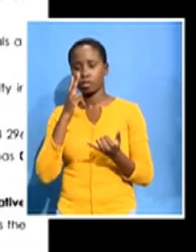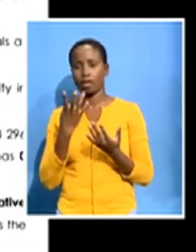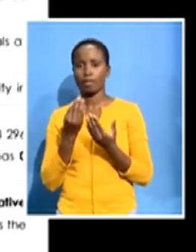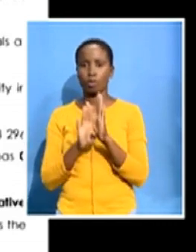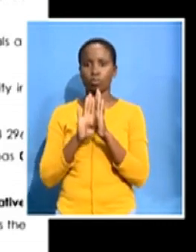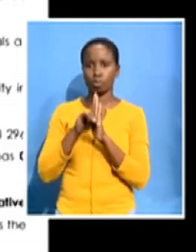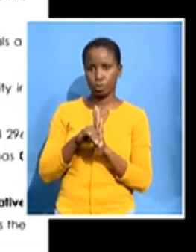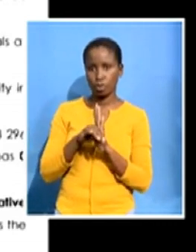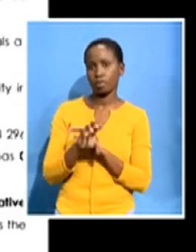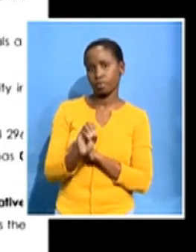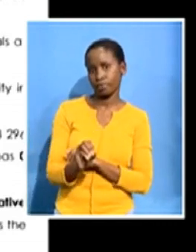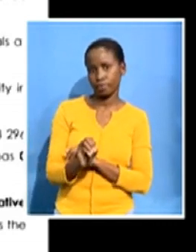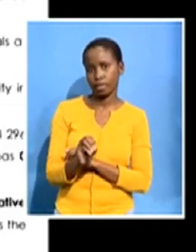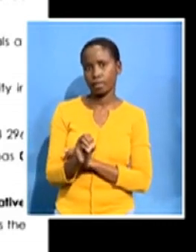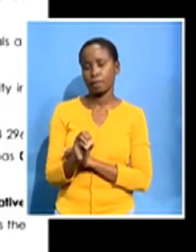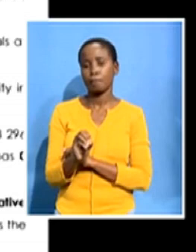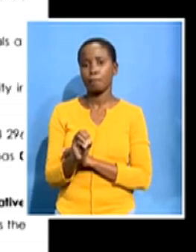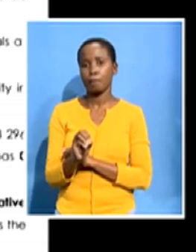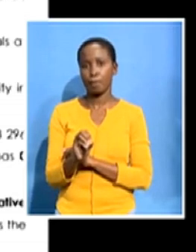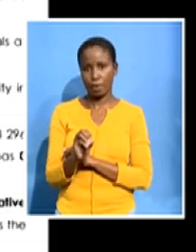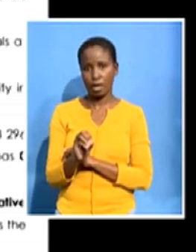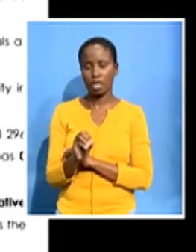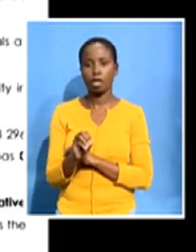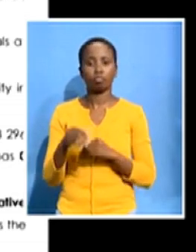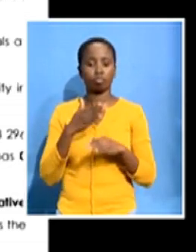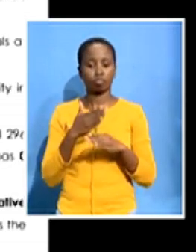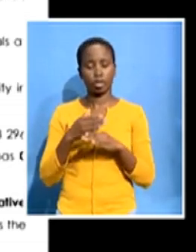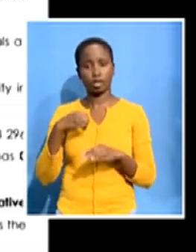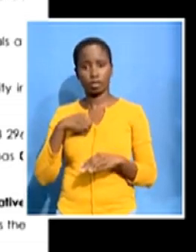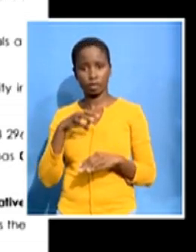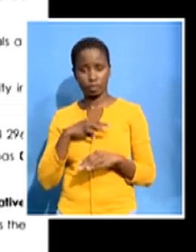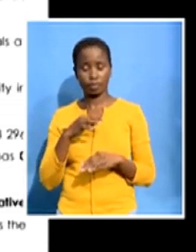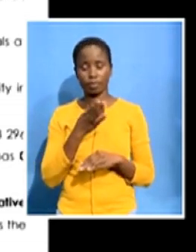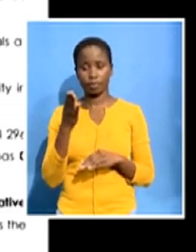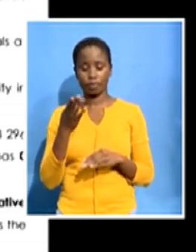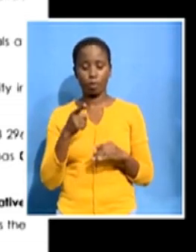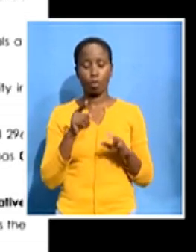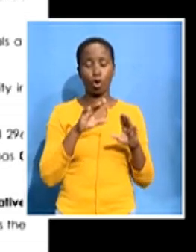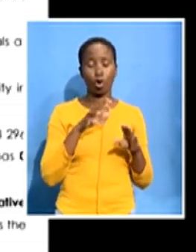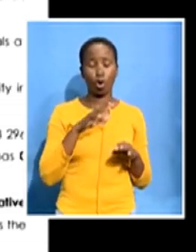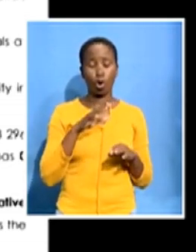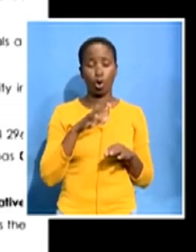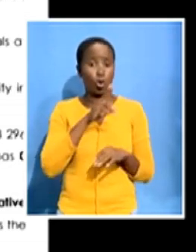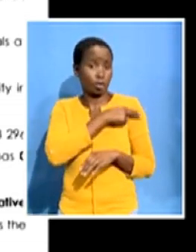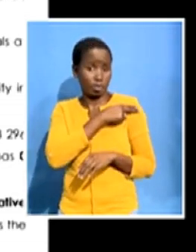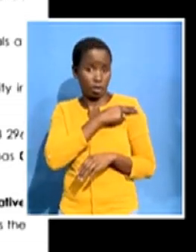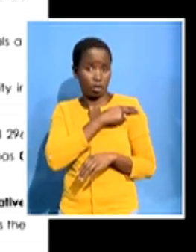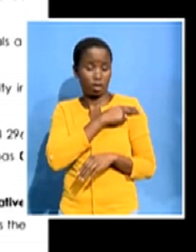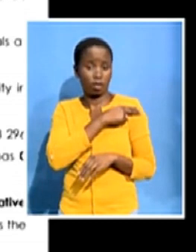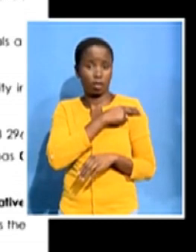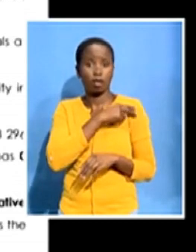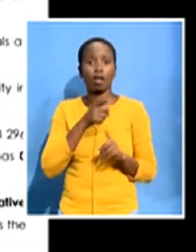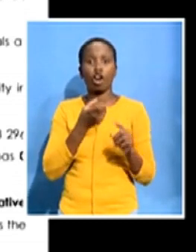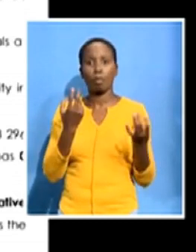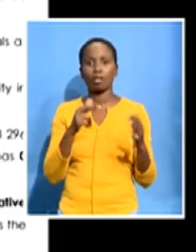occupancy rates overall across the hospitals is in the metro above 87% in the George, Paul and